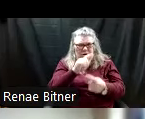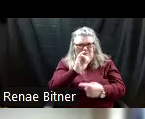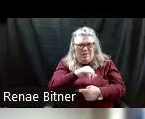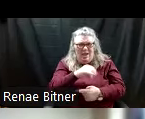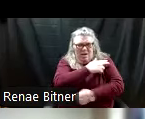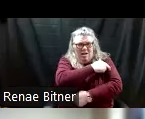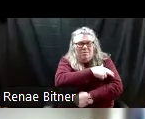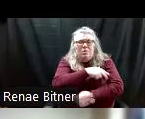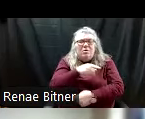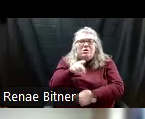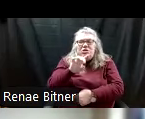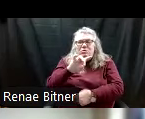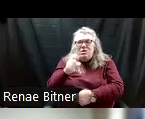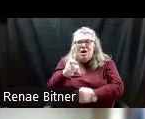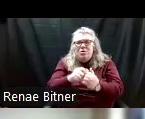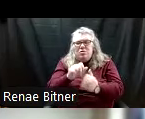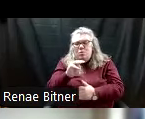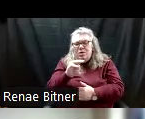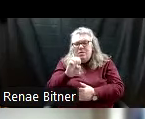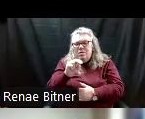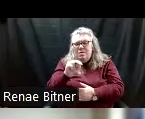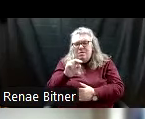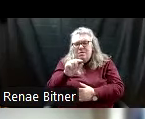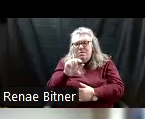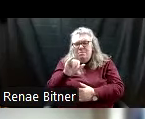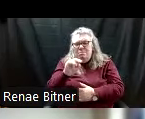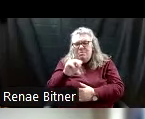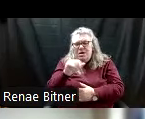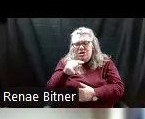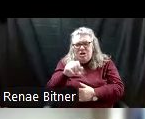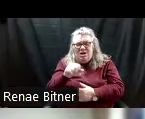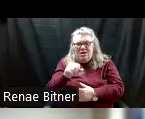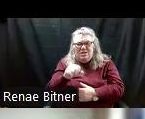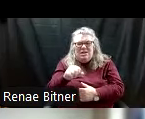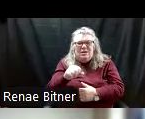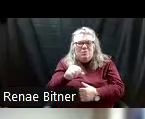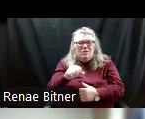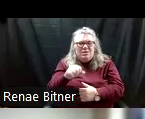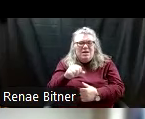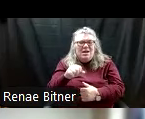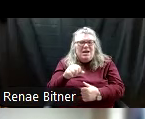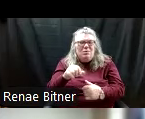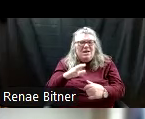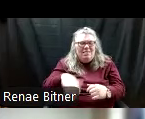was diagnosed with meningitis. It was a late onset environmental GBS exposure is what they are thinking.